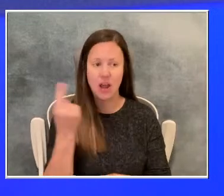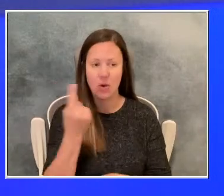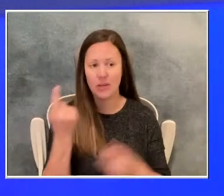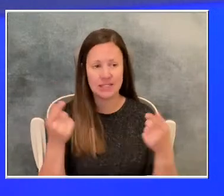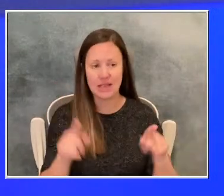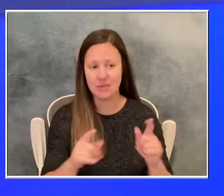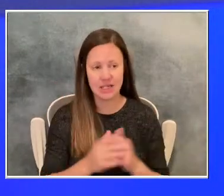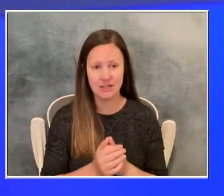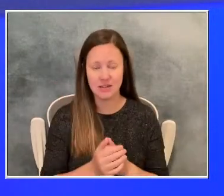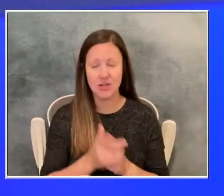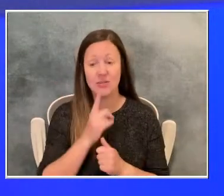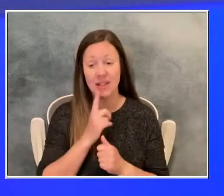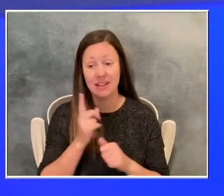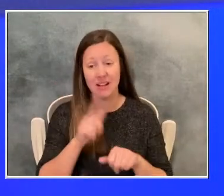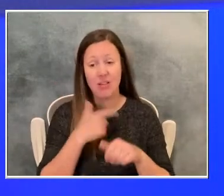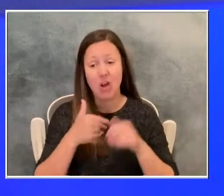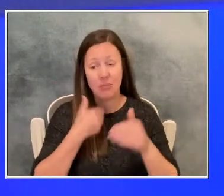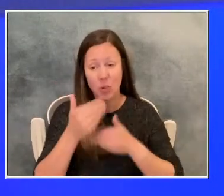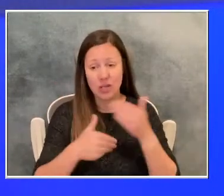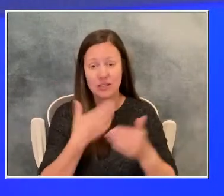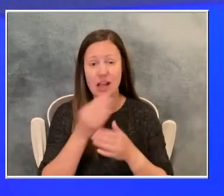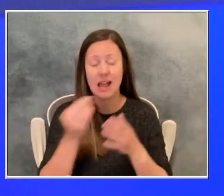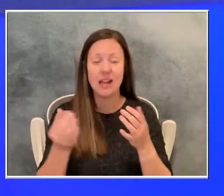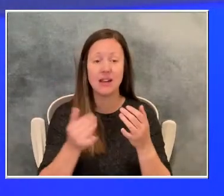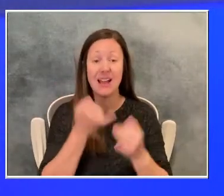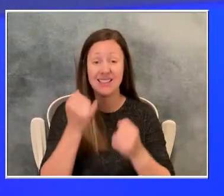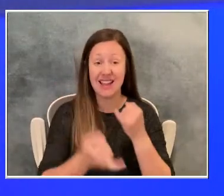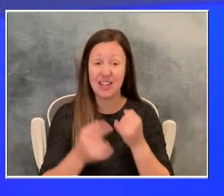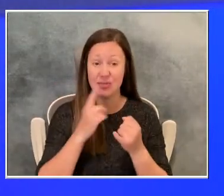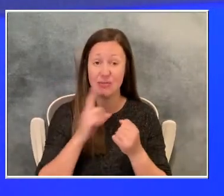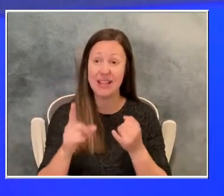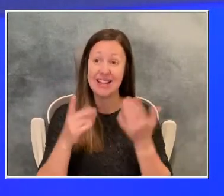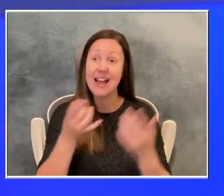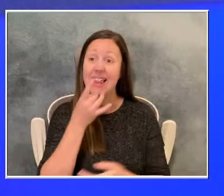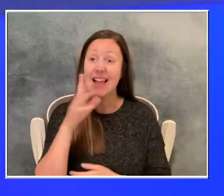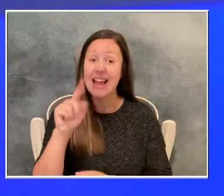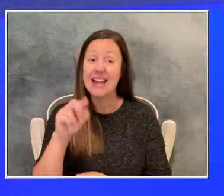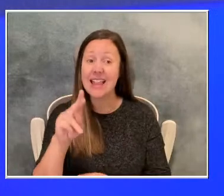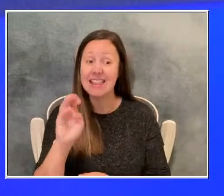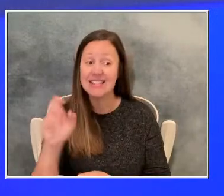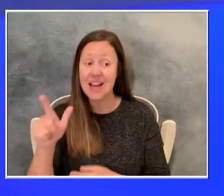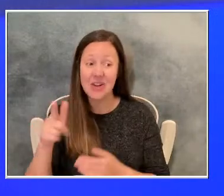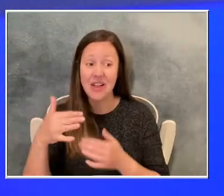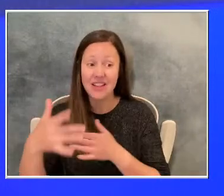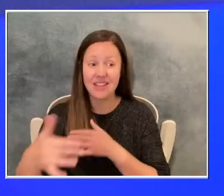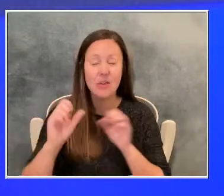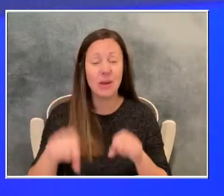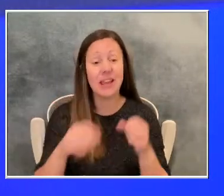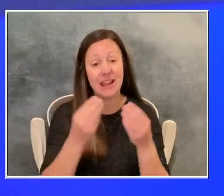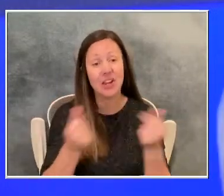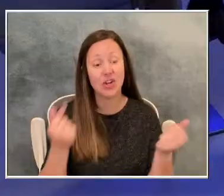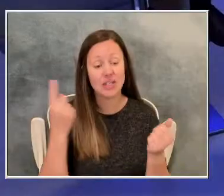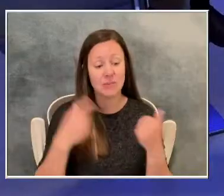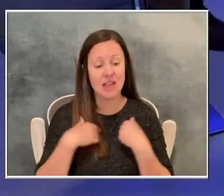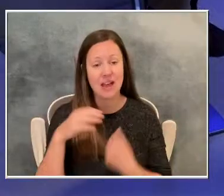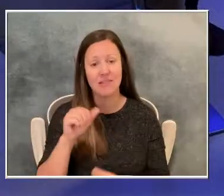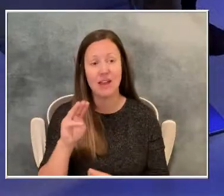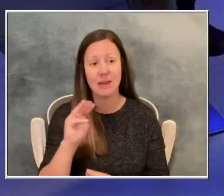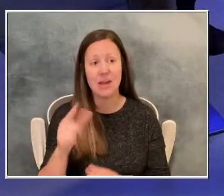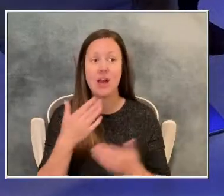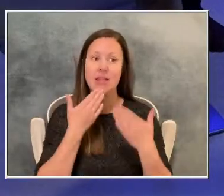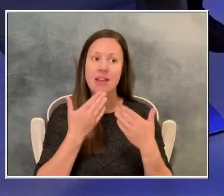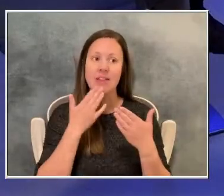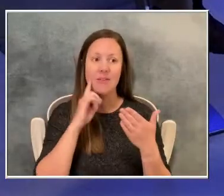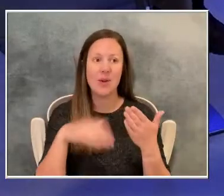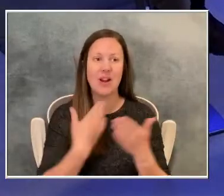long process, but at the end, there's a light at the end of the tunnel that you can cure somebody with leukemia. Thanks for all the work you do. Let you get out of